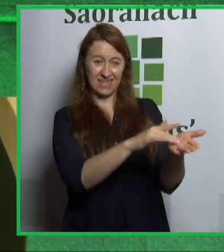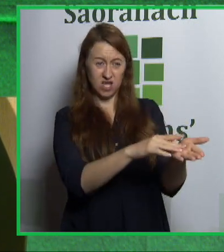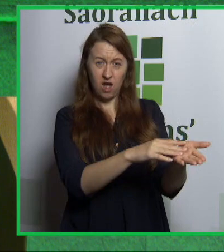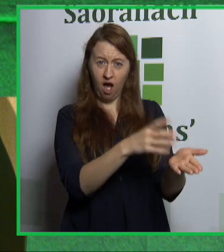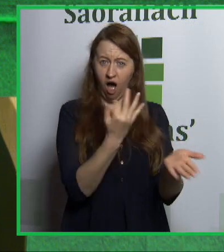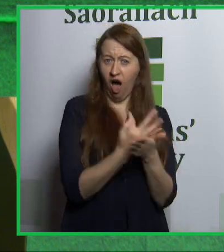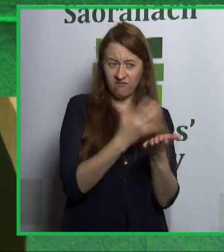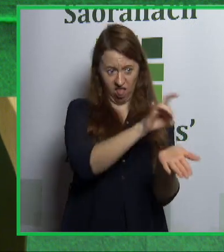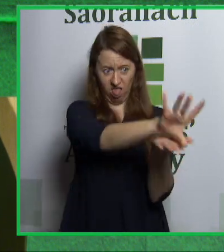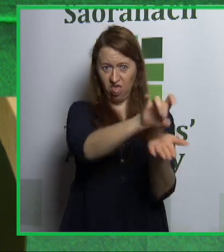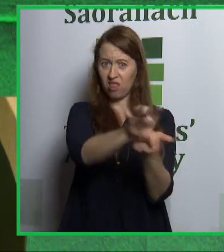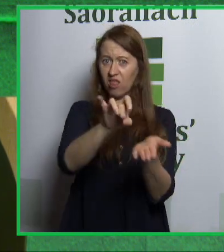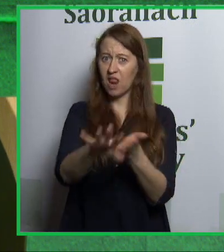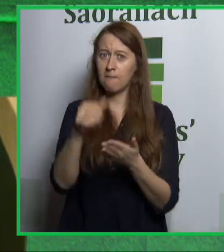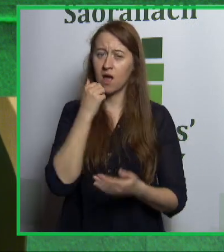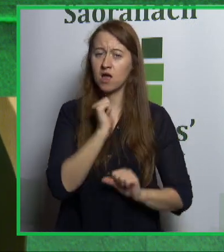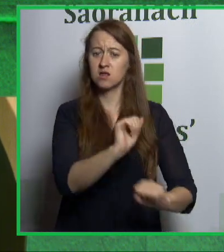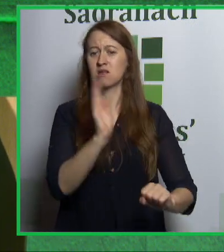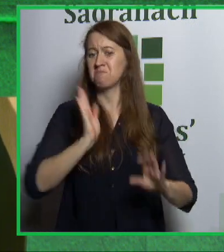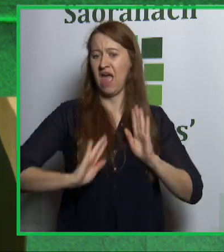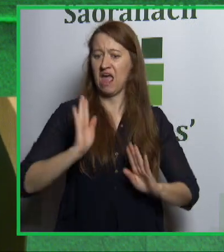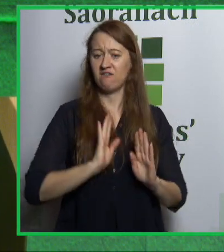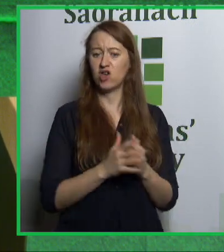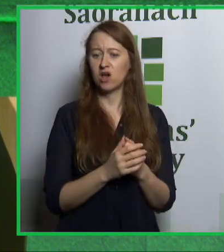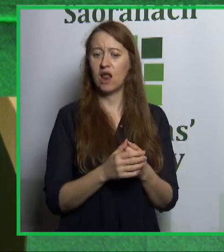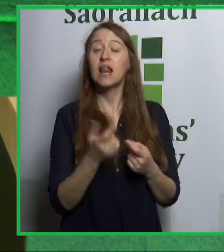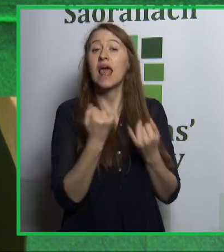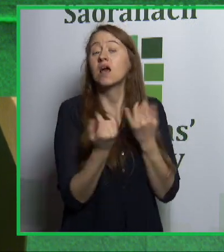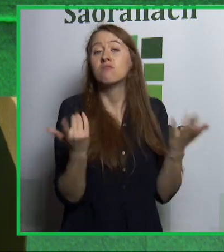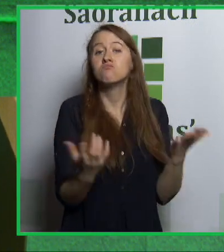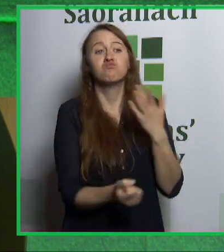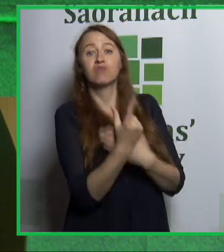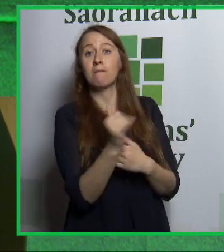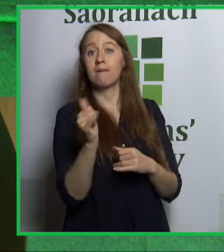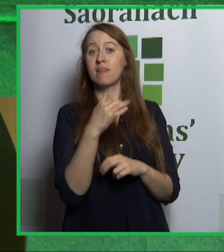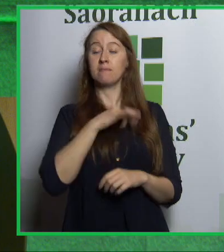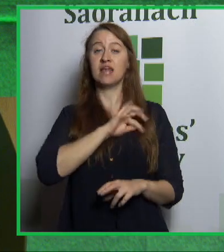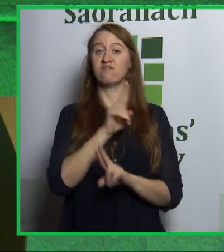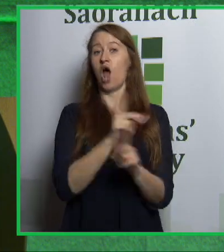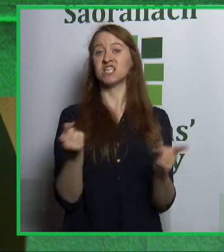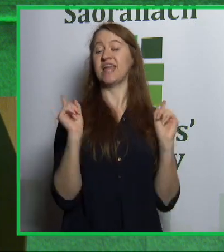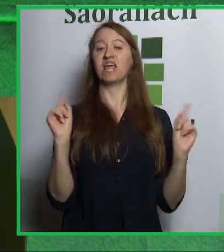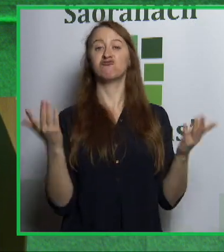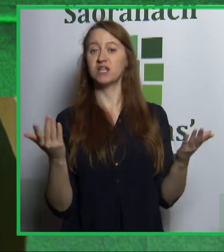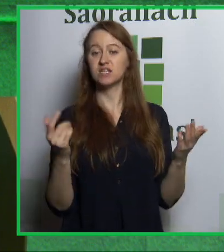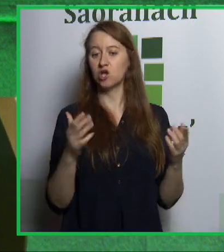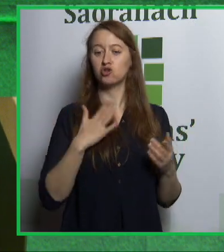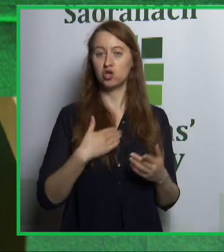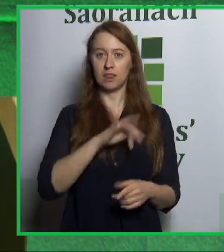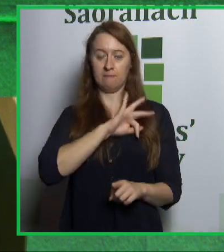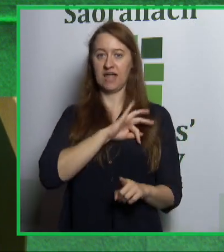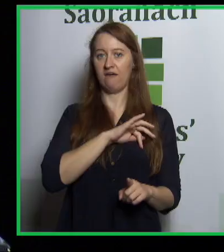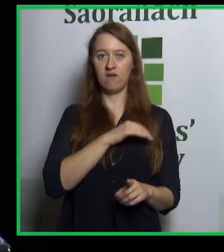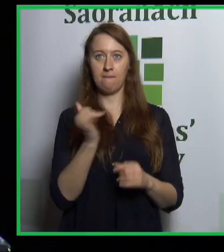it, like, you know, instead of just one little slip and stuff, if they didn't cause any danger to somebody or they didn't do nothing, give them the